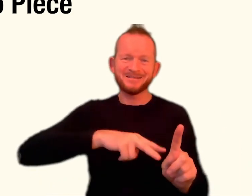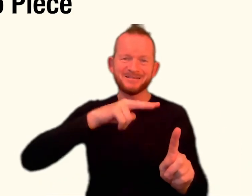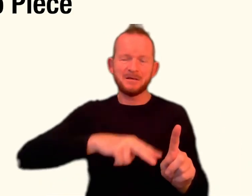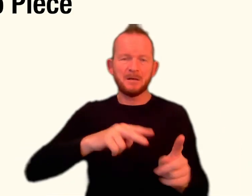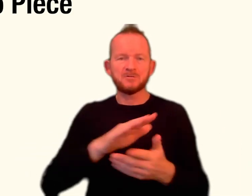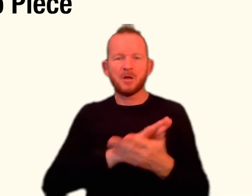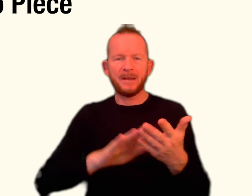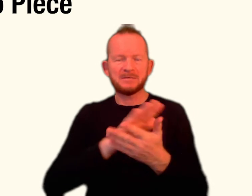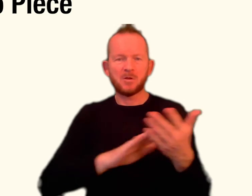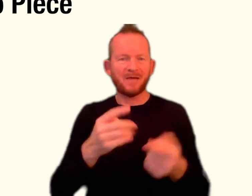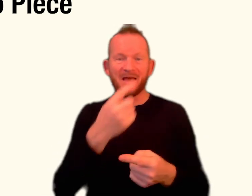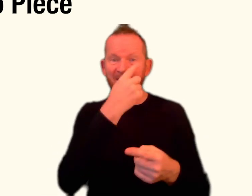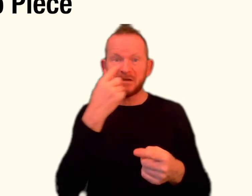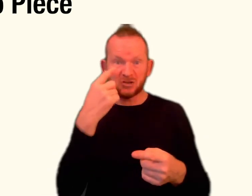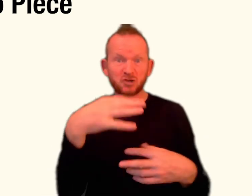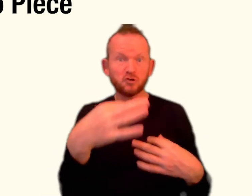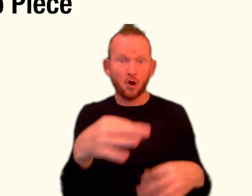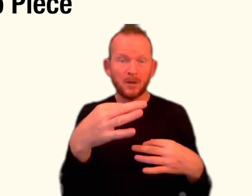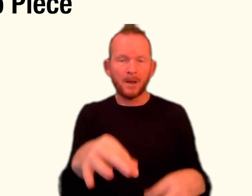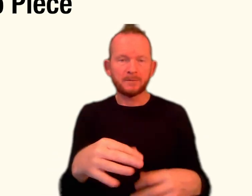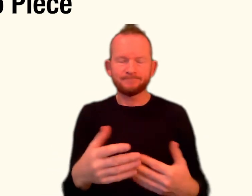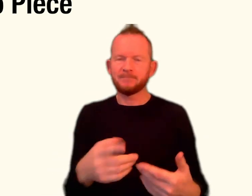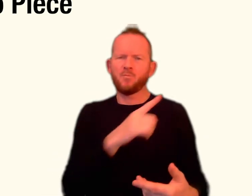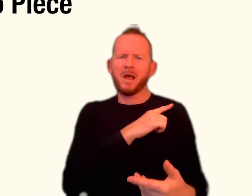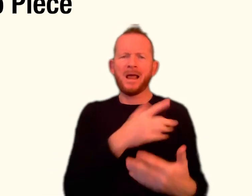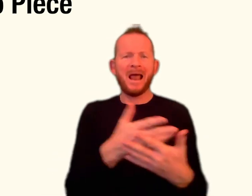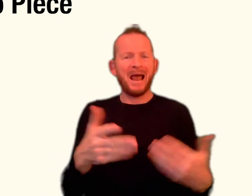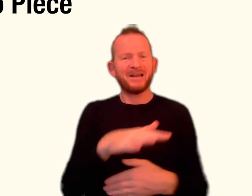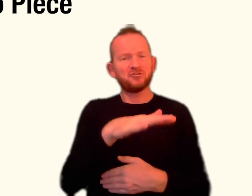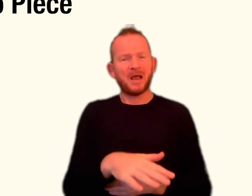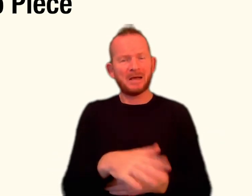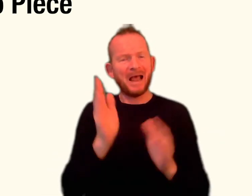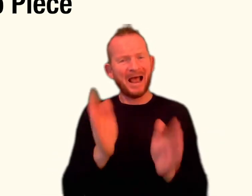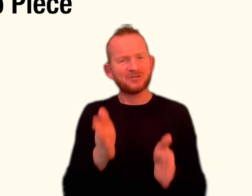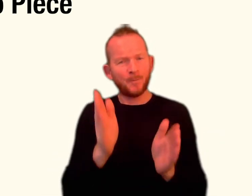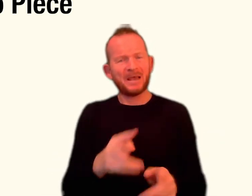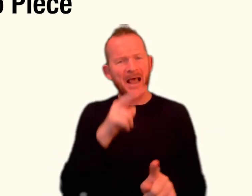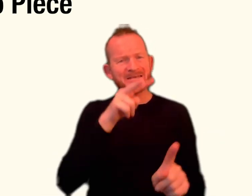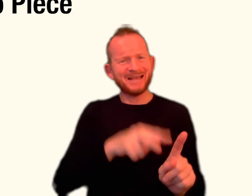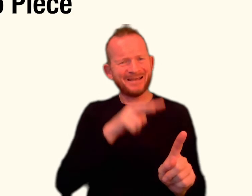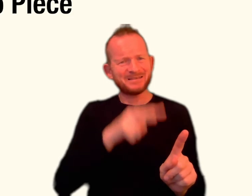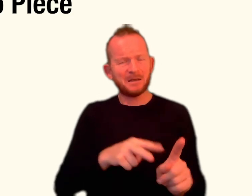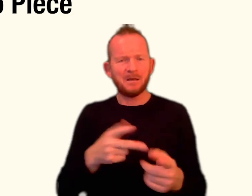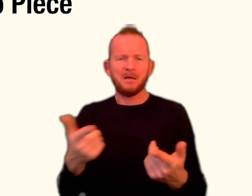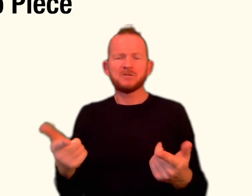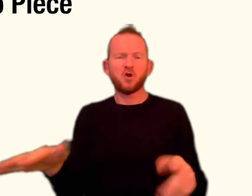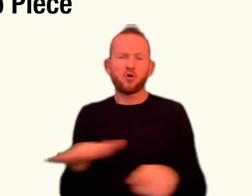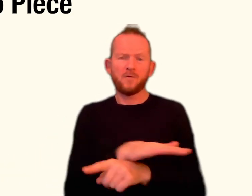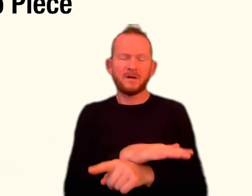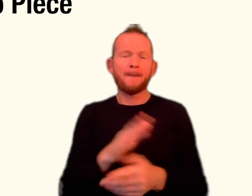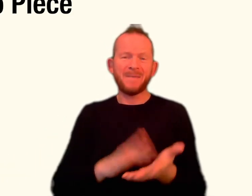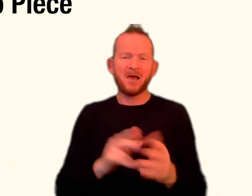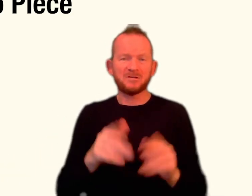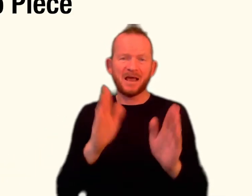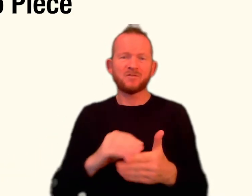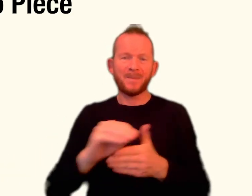have an evidence document, because any child has to be assessed, but that isn't covered. Parents have to pay for that themselves, and it's